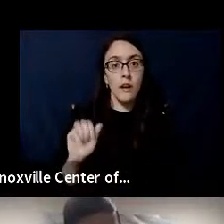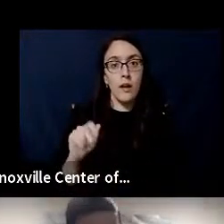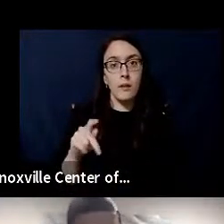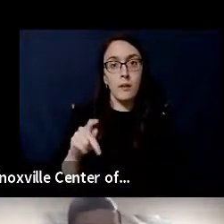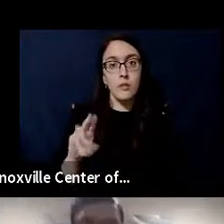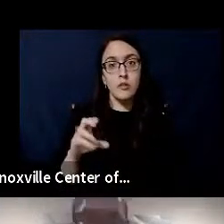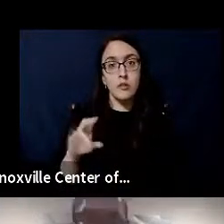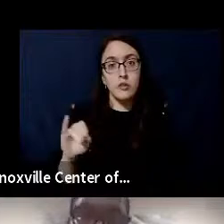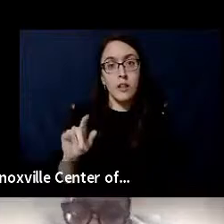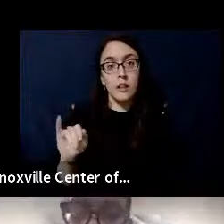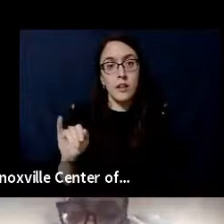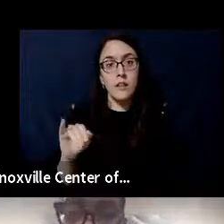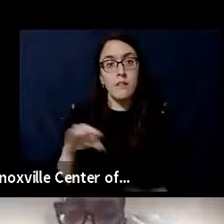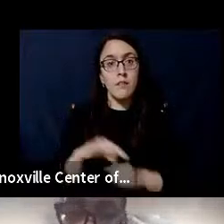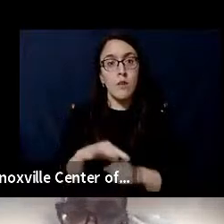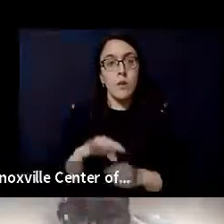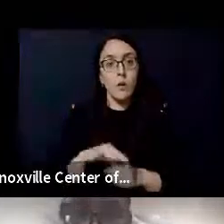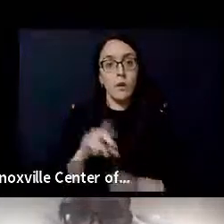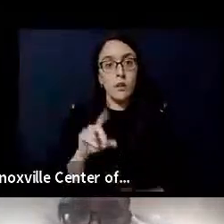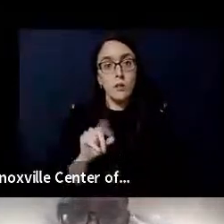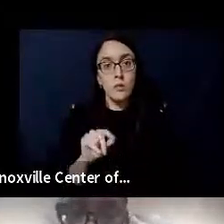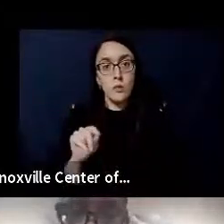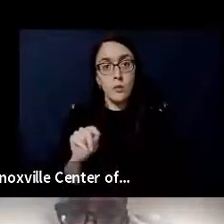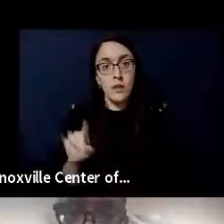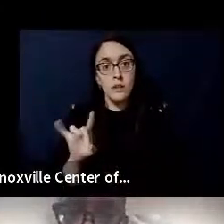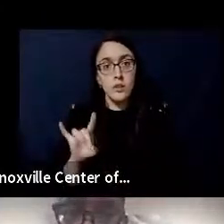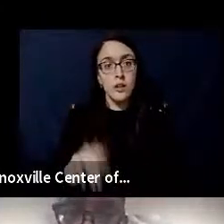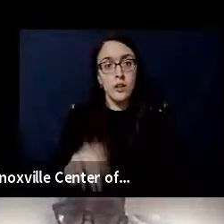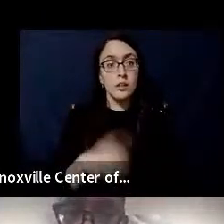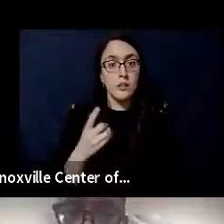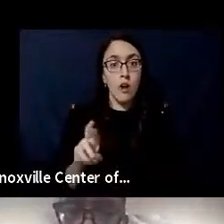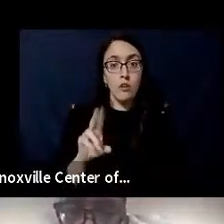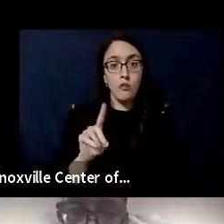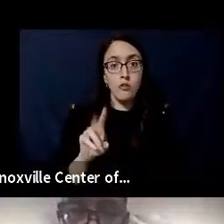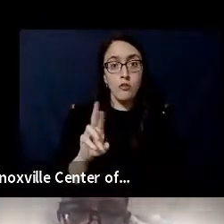on 2020-8. Dr. Drake?